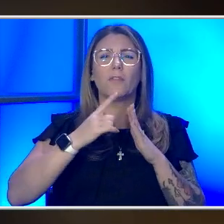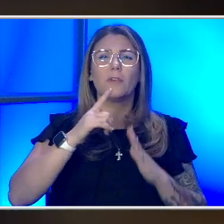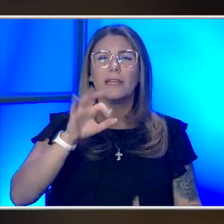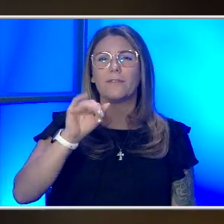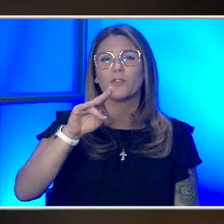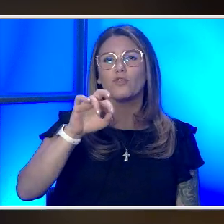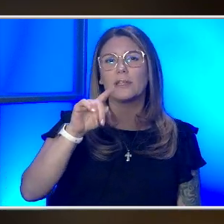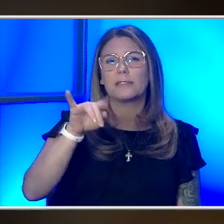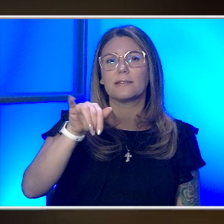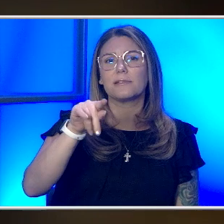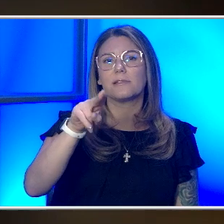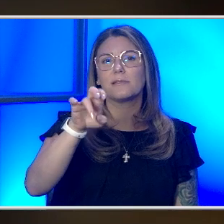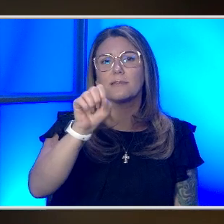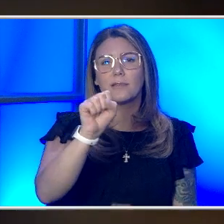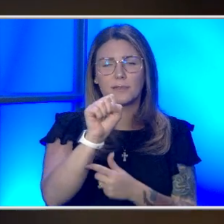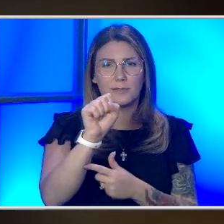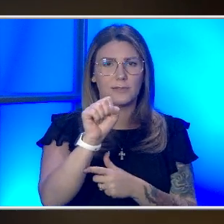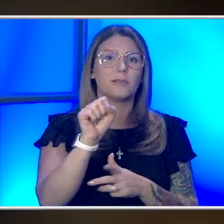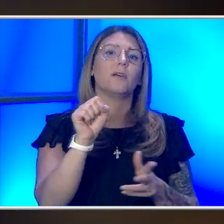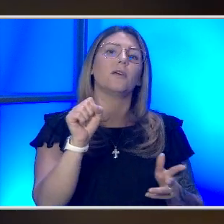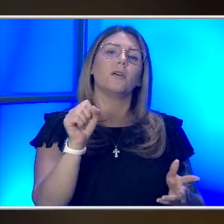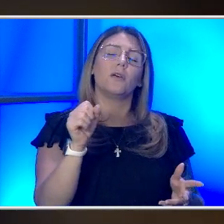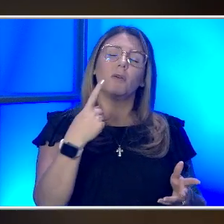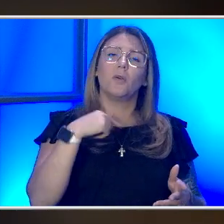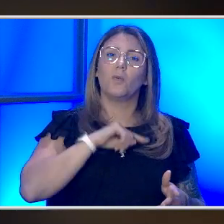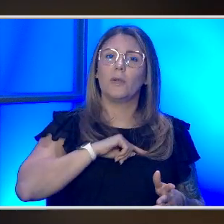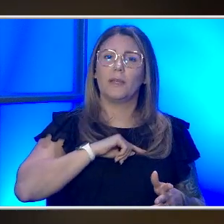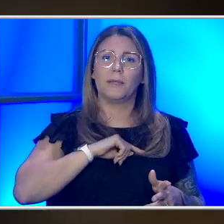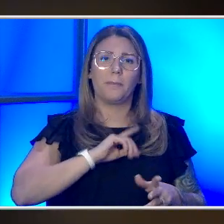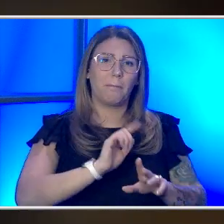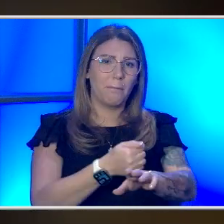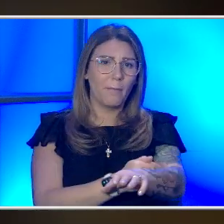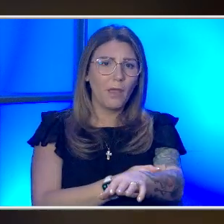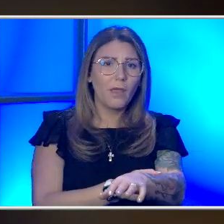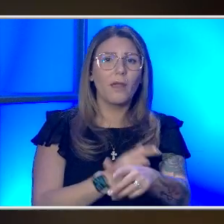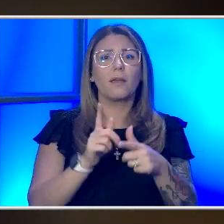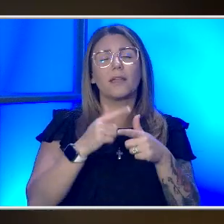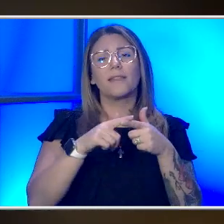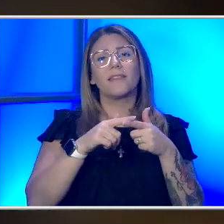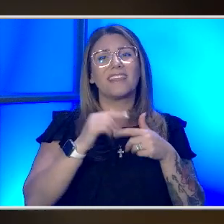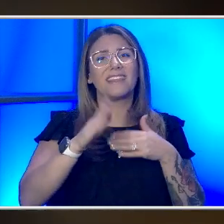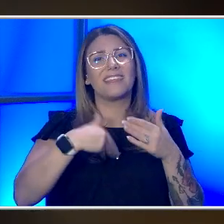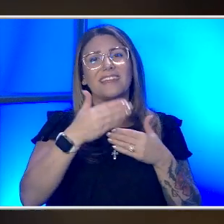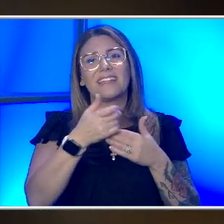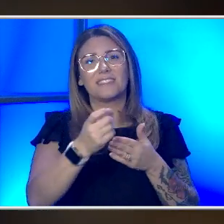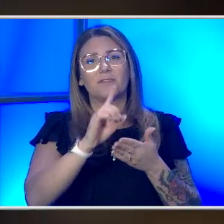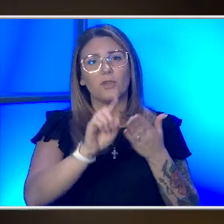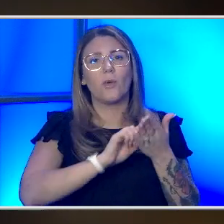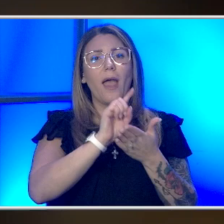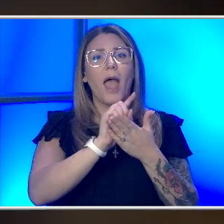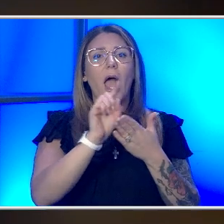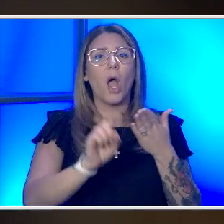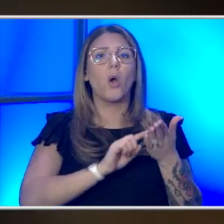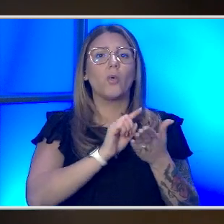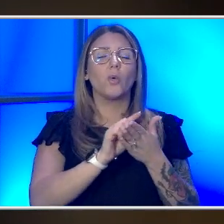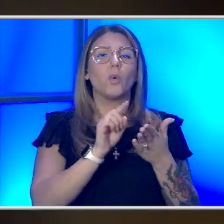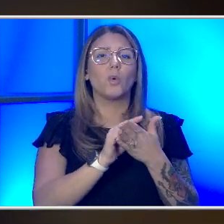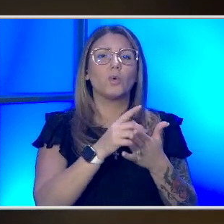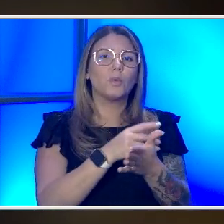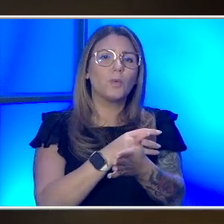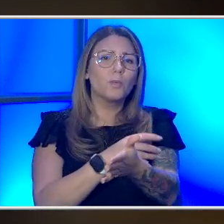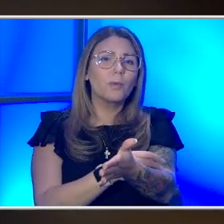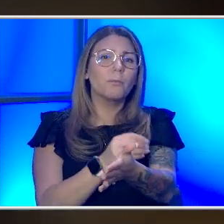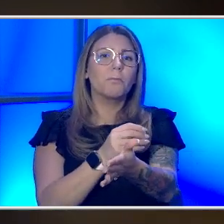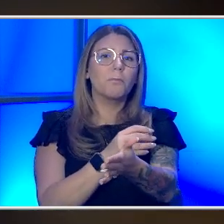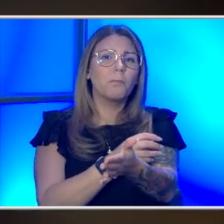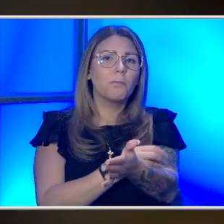in, we hook you up to a needle, and essentially for the next couple of hours, we are taking out small bits of your blood, putting